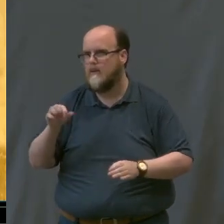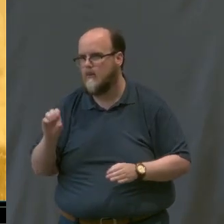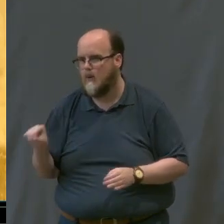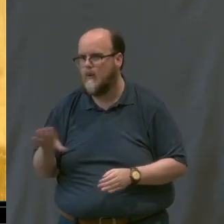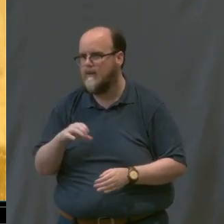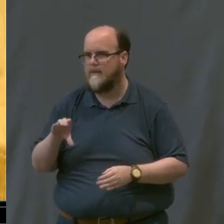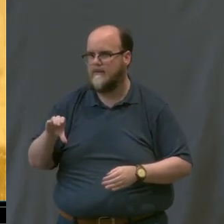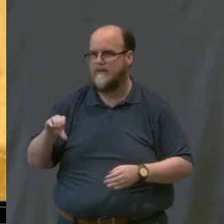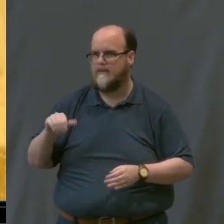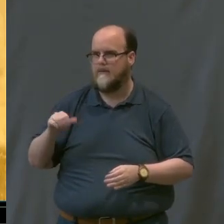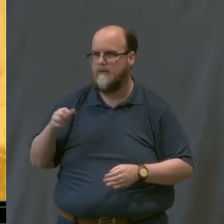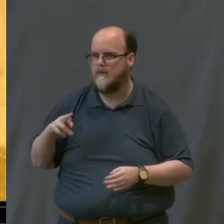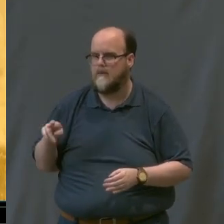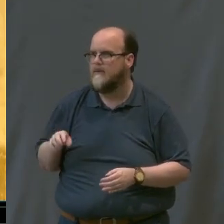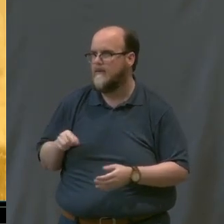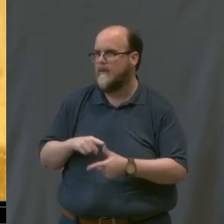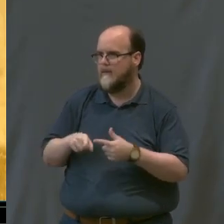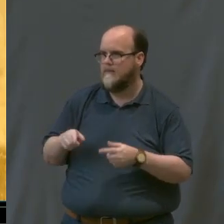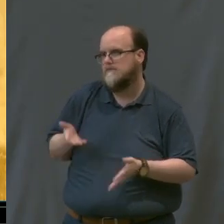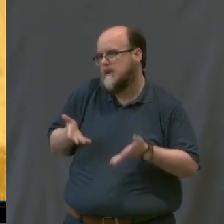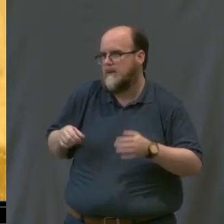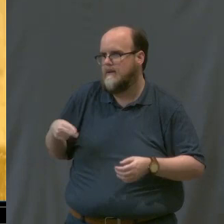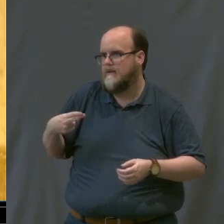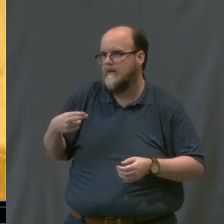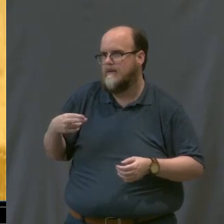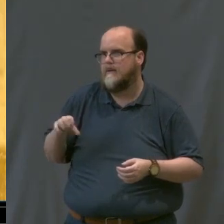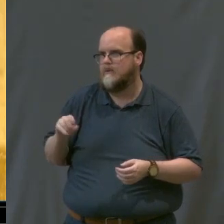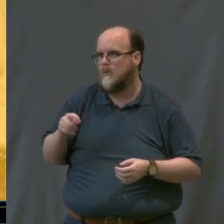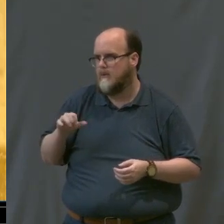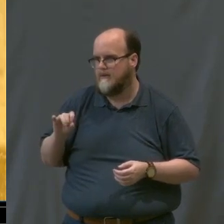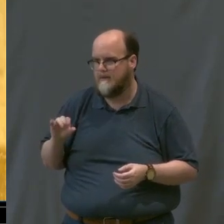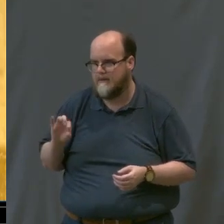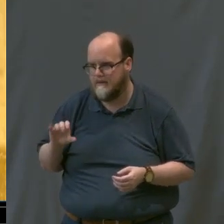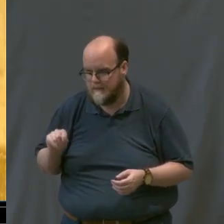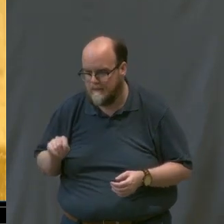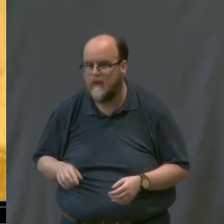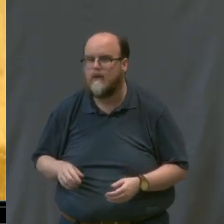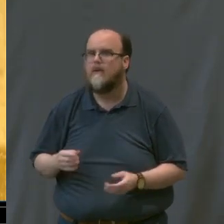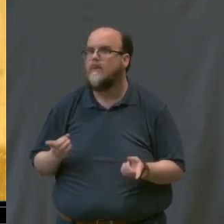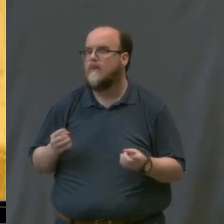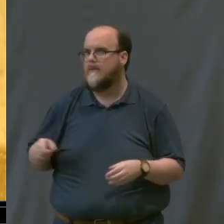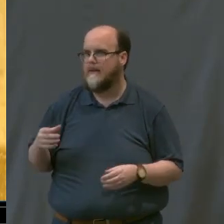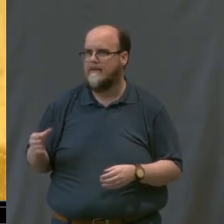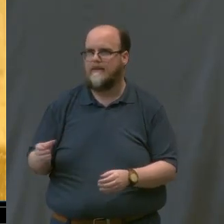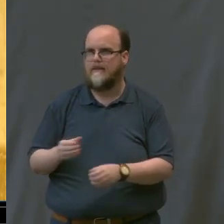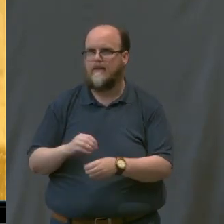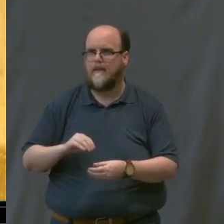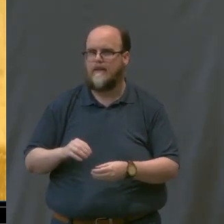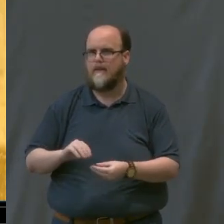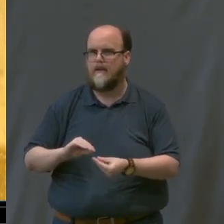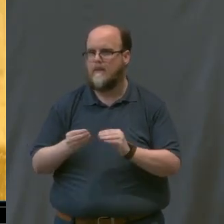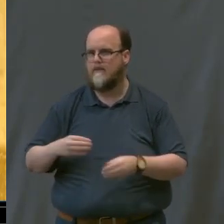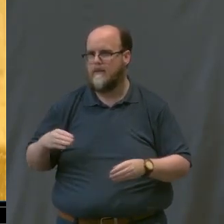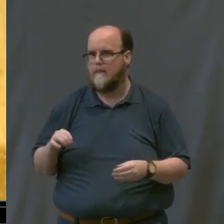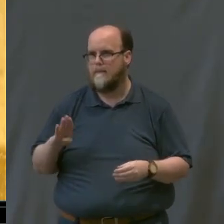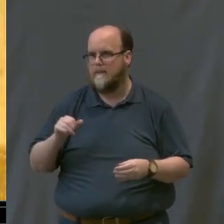have probably a historist. What they'll do is they'll take 666 and apply it